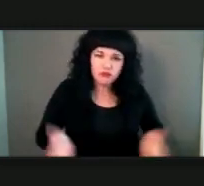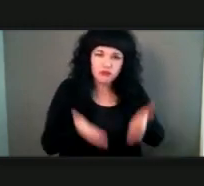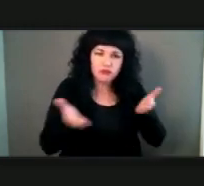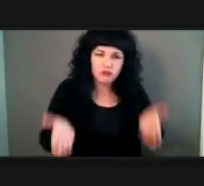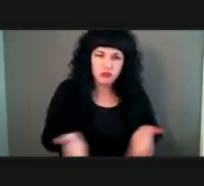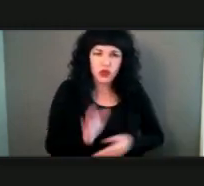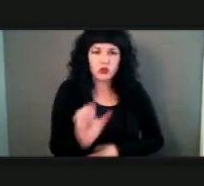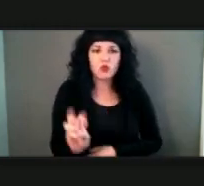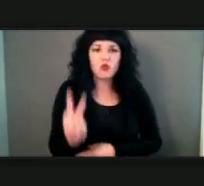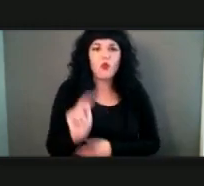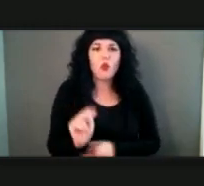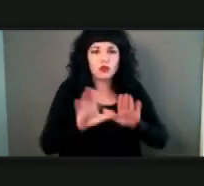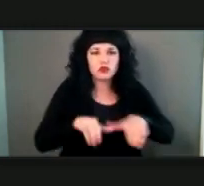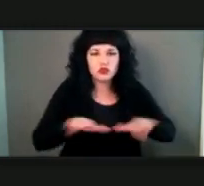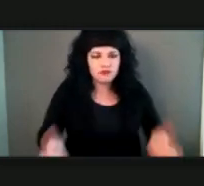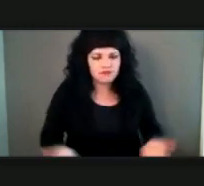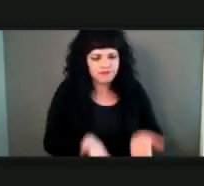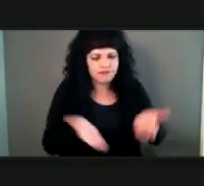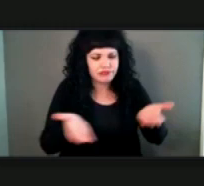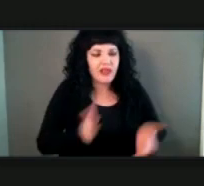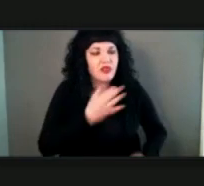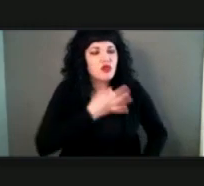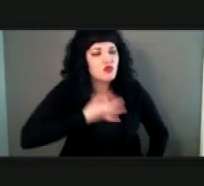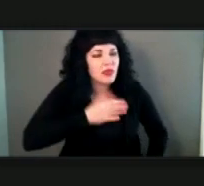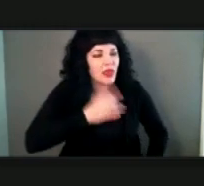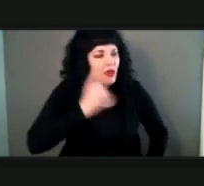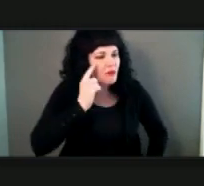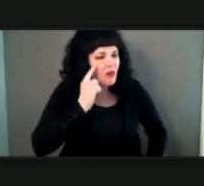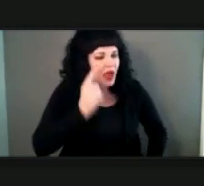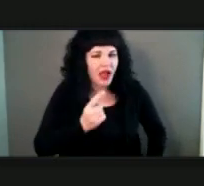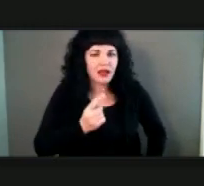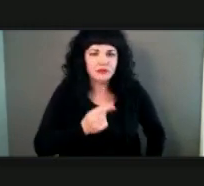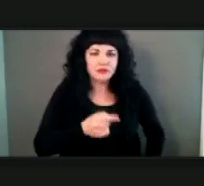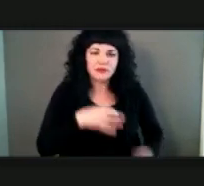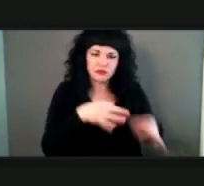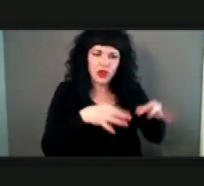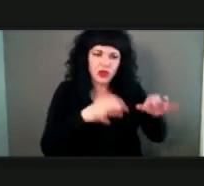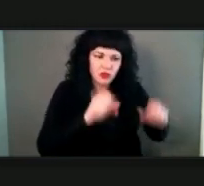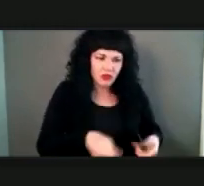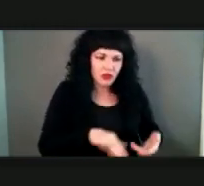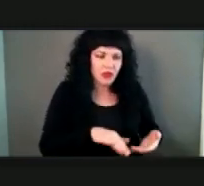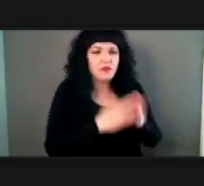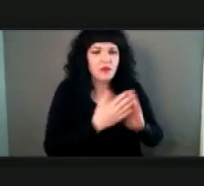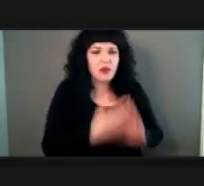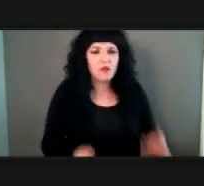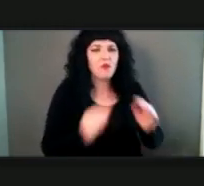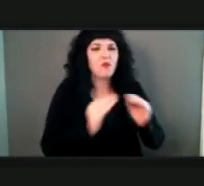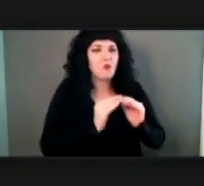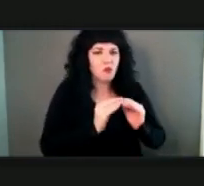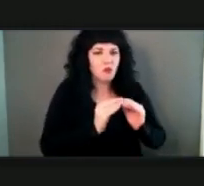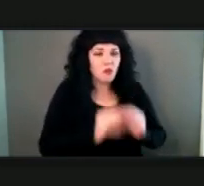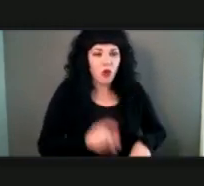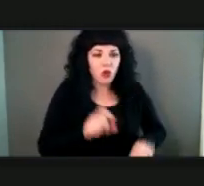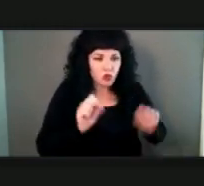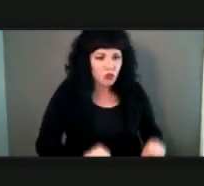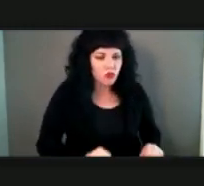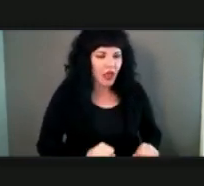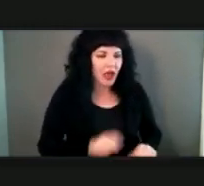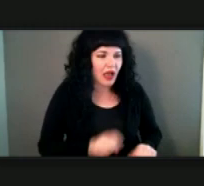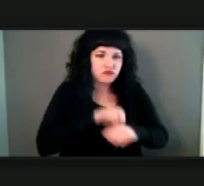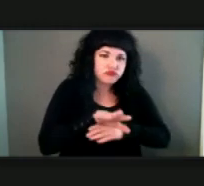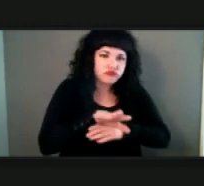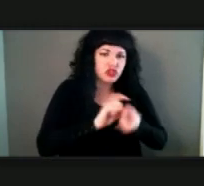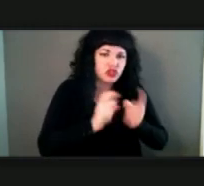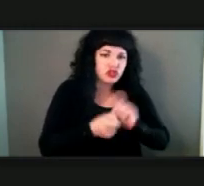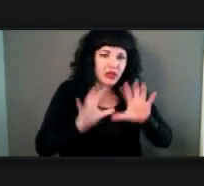their curiosity, encourage their minds to be more than just individuals that are victims, but empower them to feel as if they can make change in this world. We